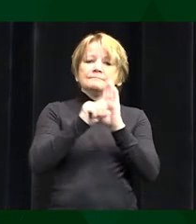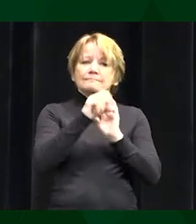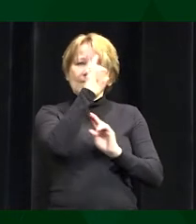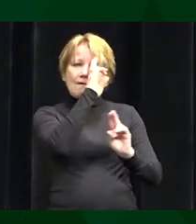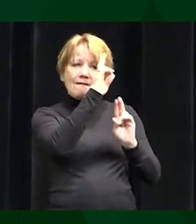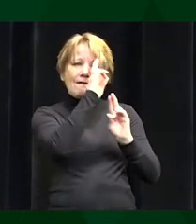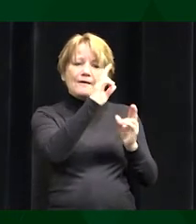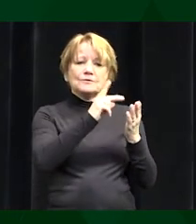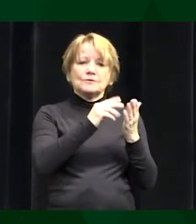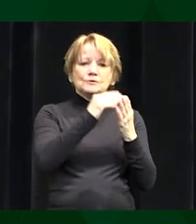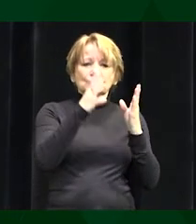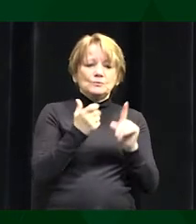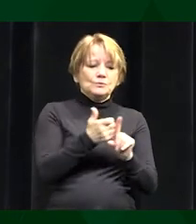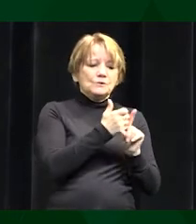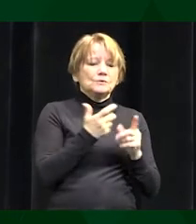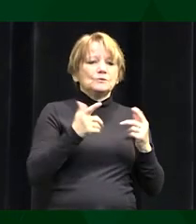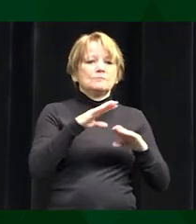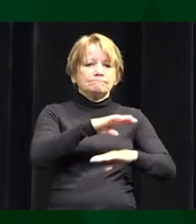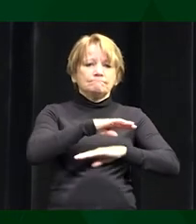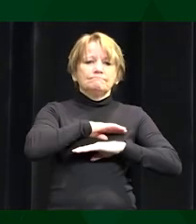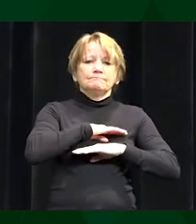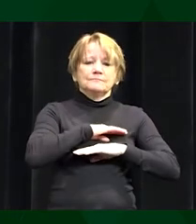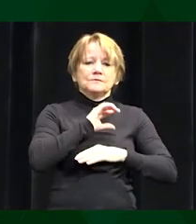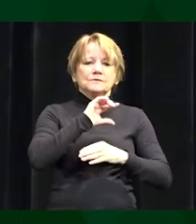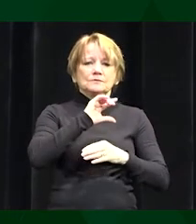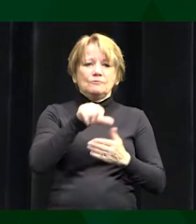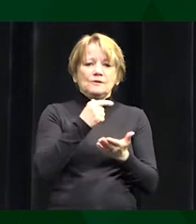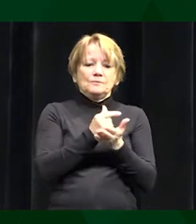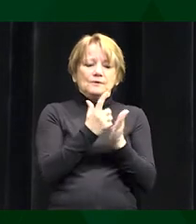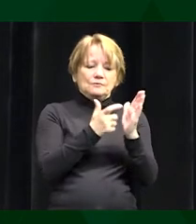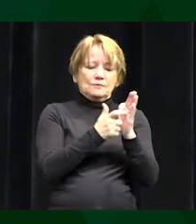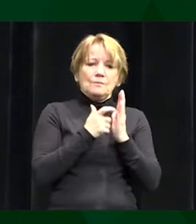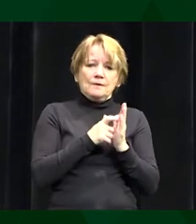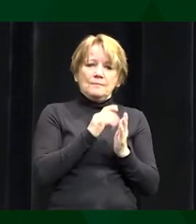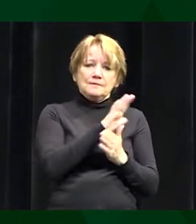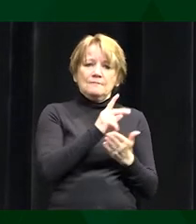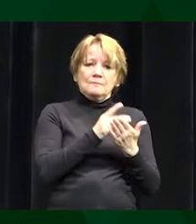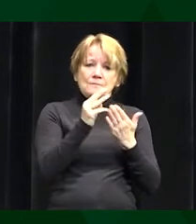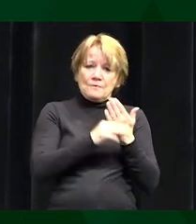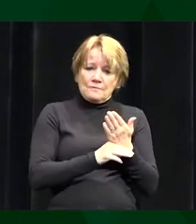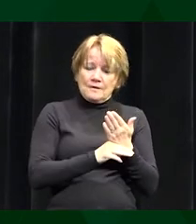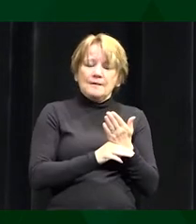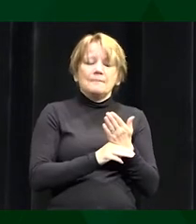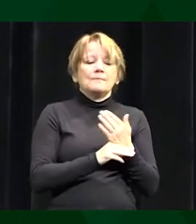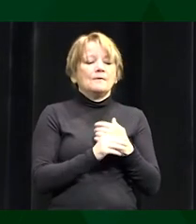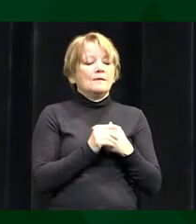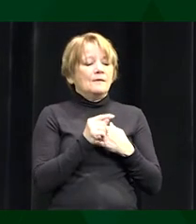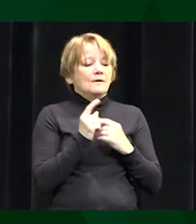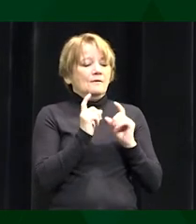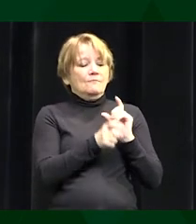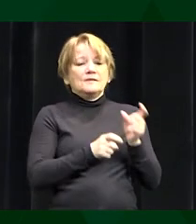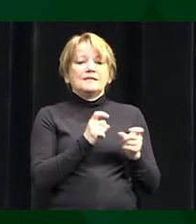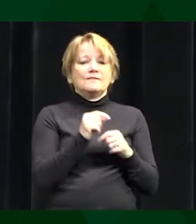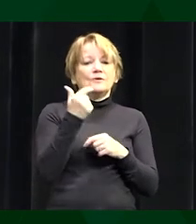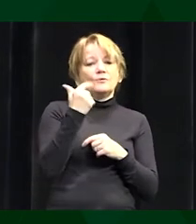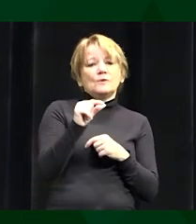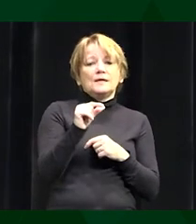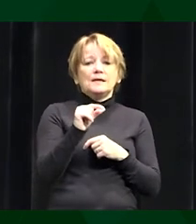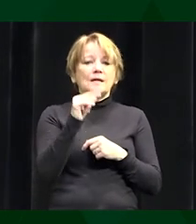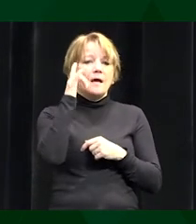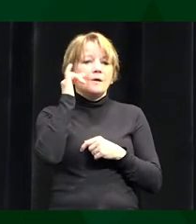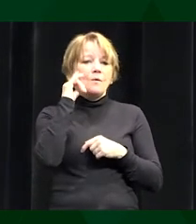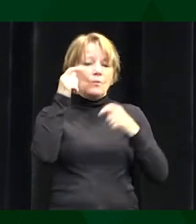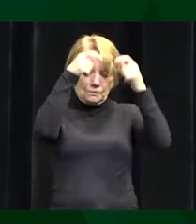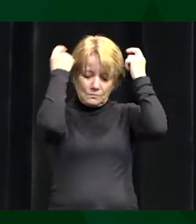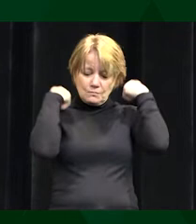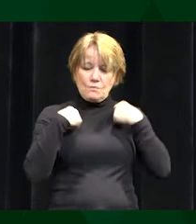commonwealth honors students who have met the graduation requirements of the program are given green and